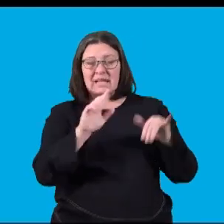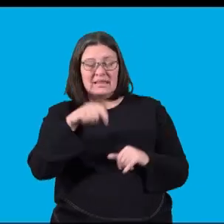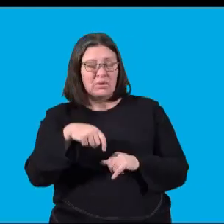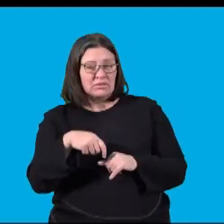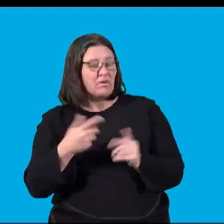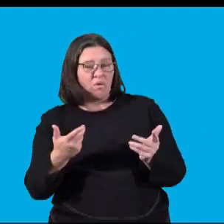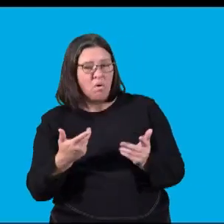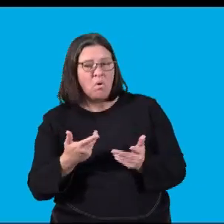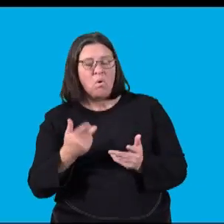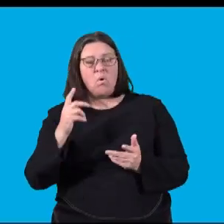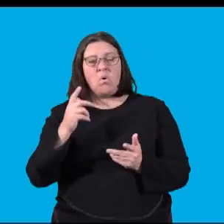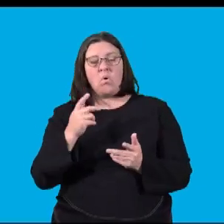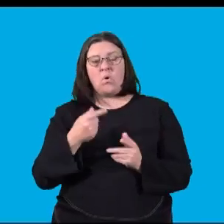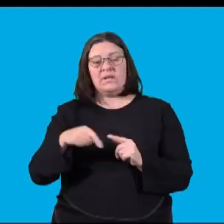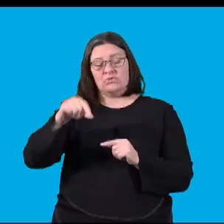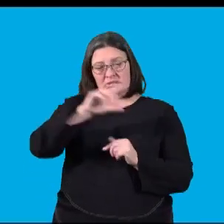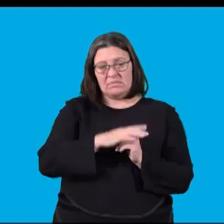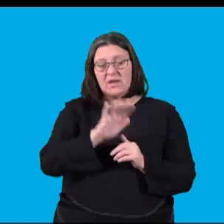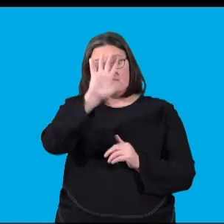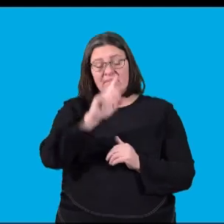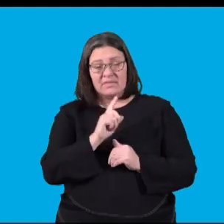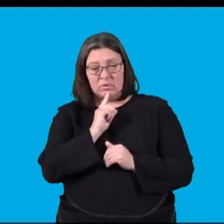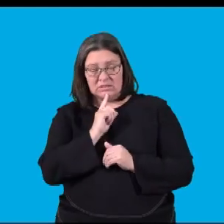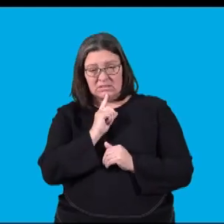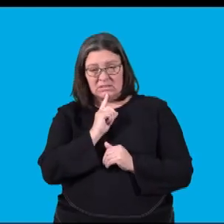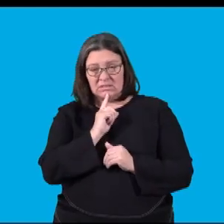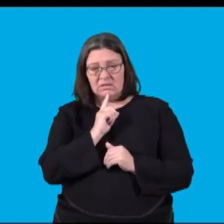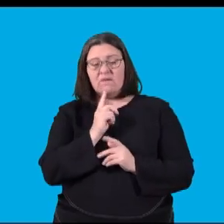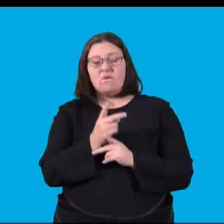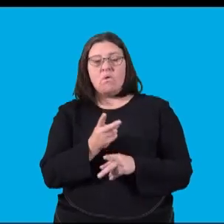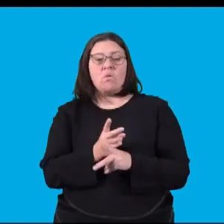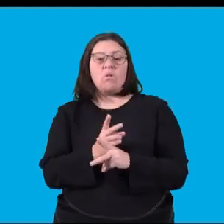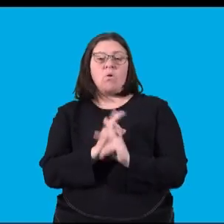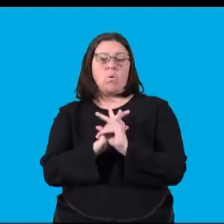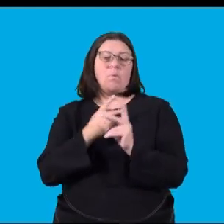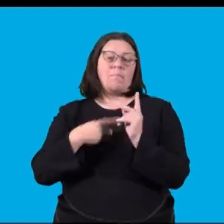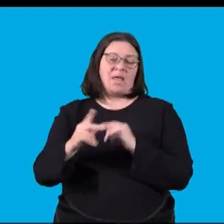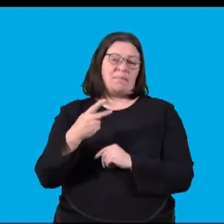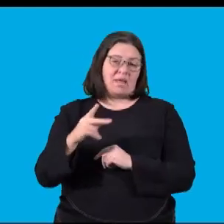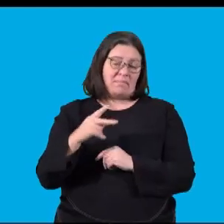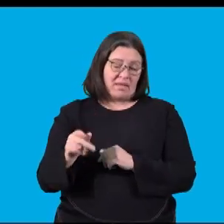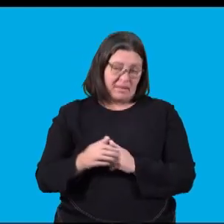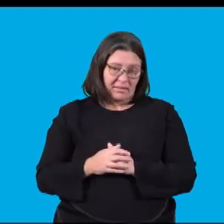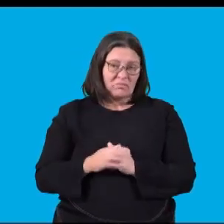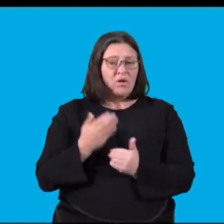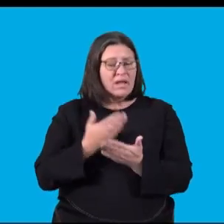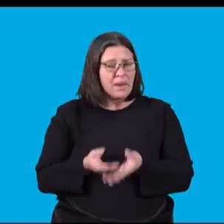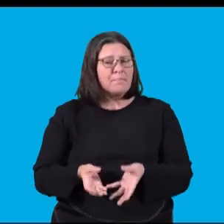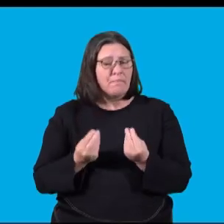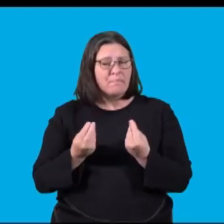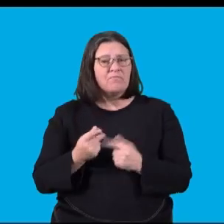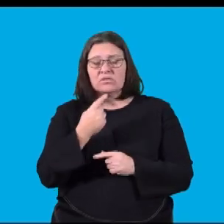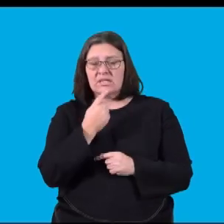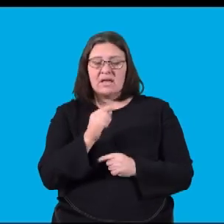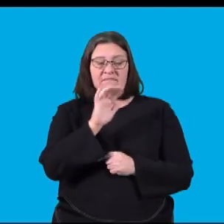10,000 was interest. That means the 5,000 is for the loan repayment, which you can get